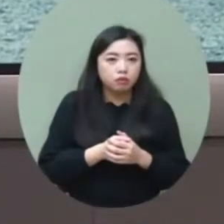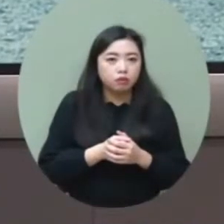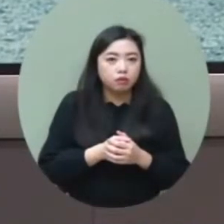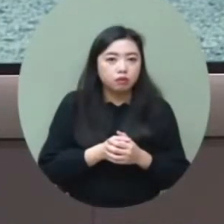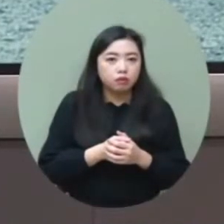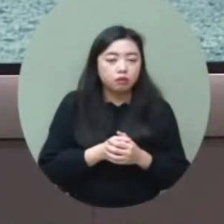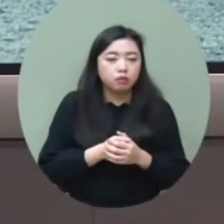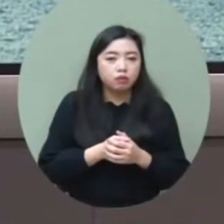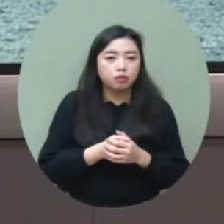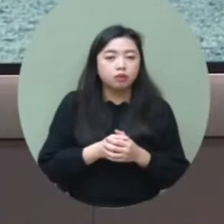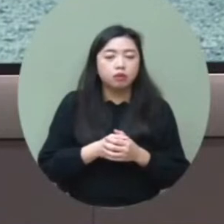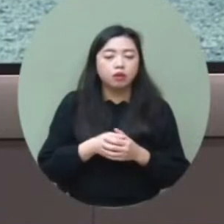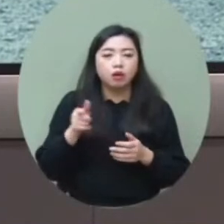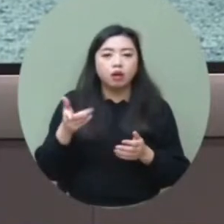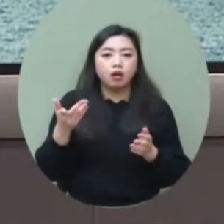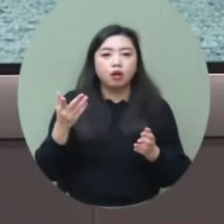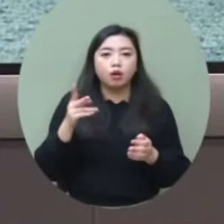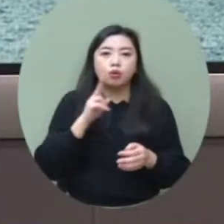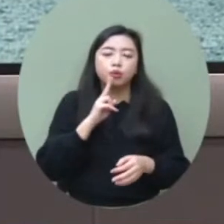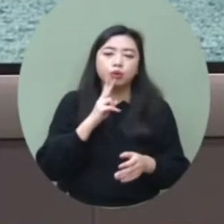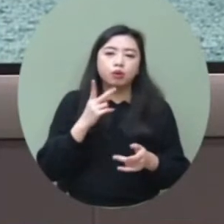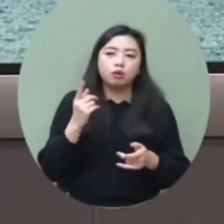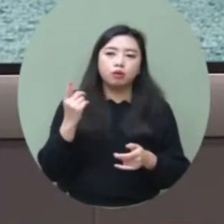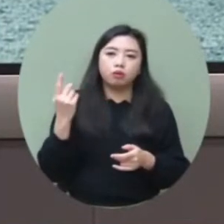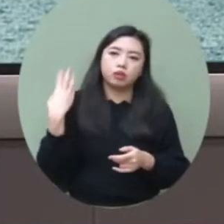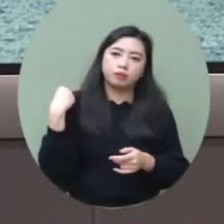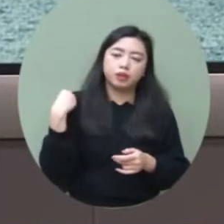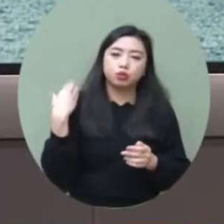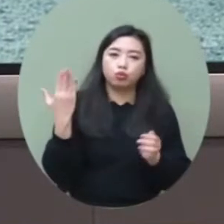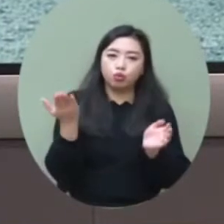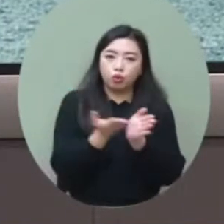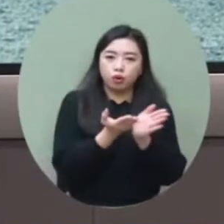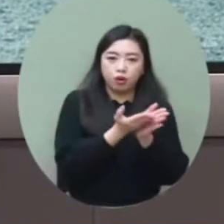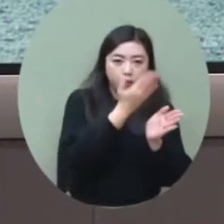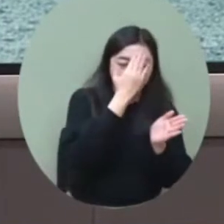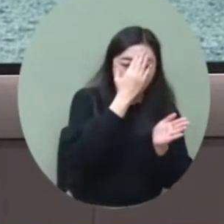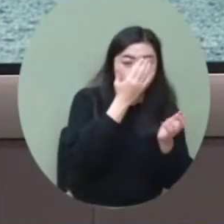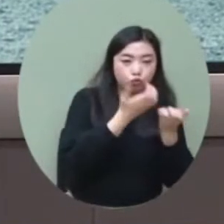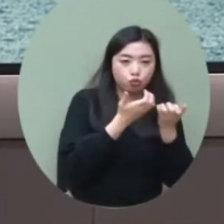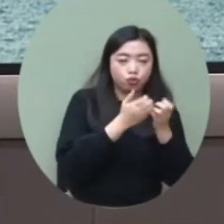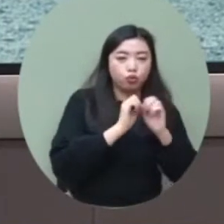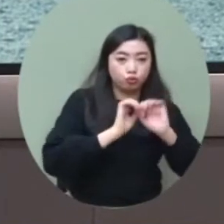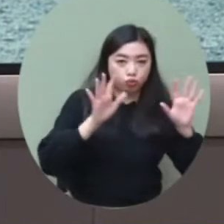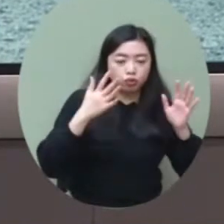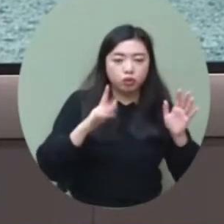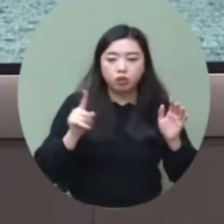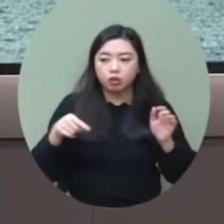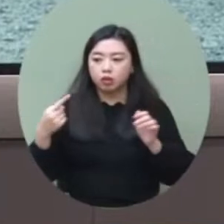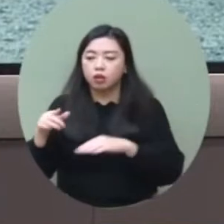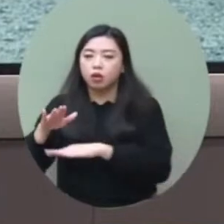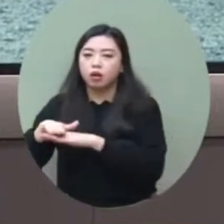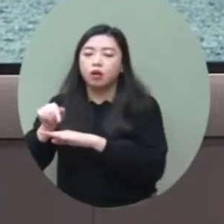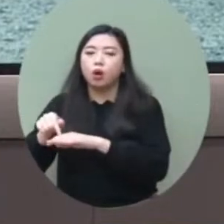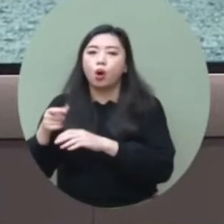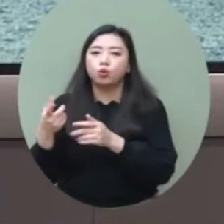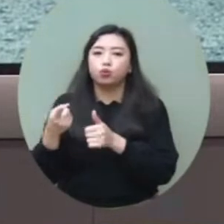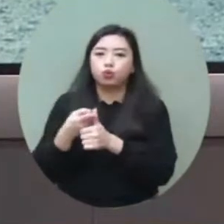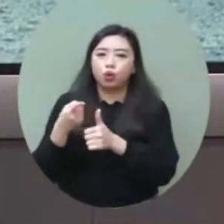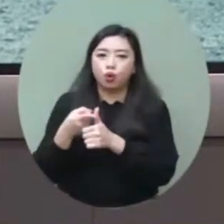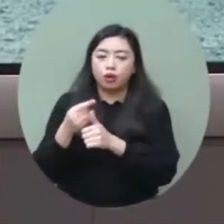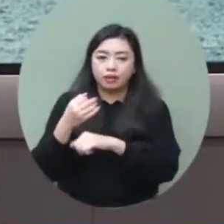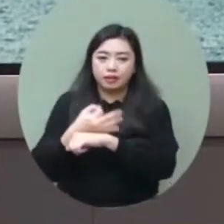we report the number of preliminary positive cases at hand, for example, at 3 p.m.